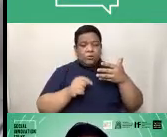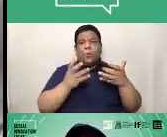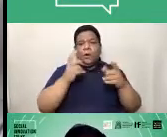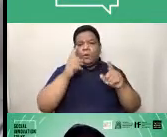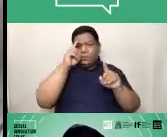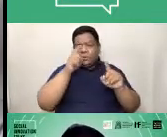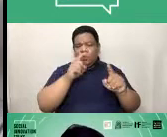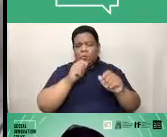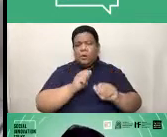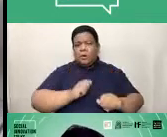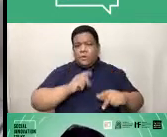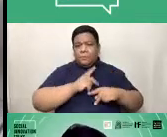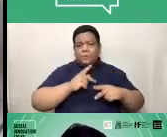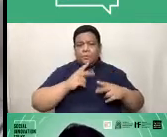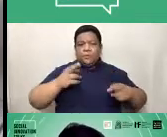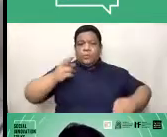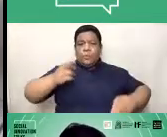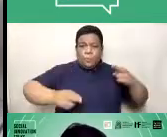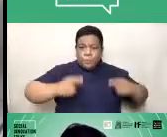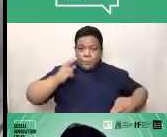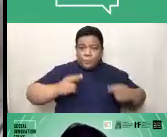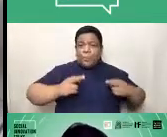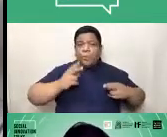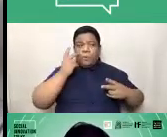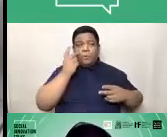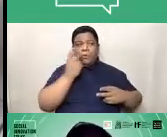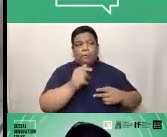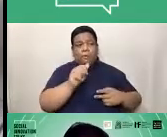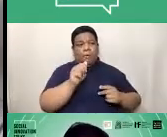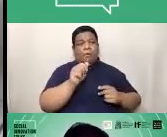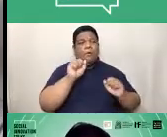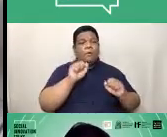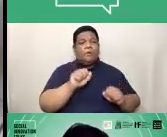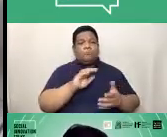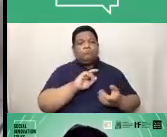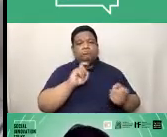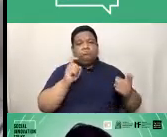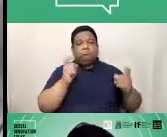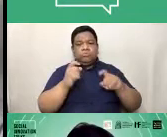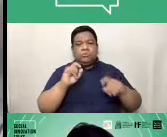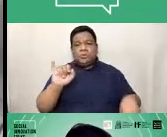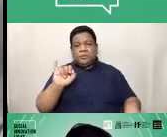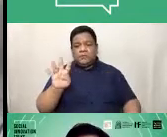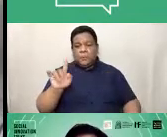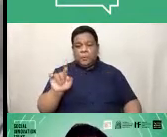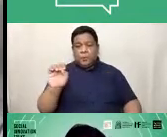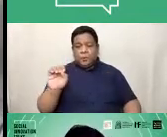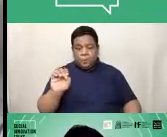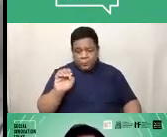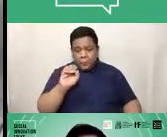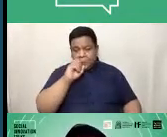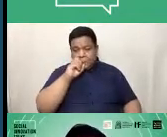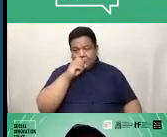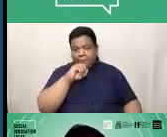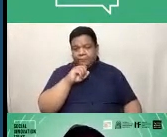of appreciate robotics and see it as a way that Industry 4.0 expresses itself. And I'll explain that